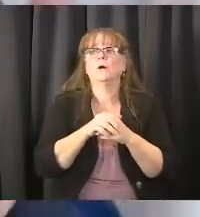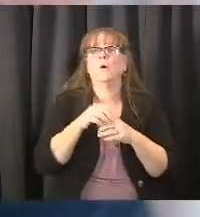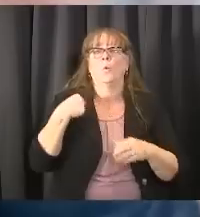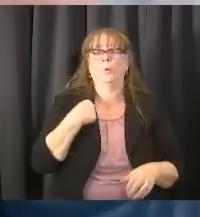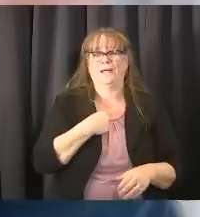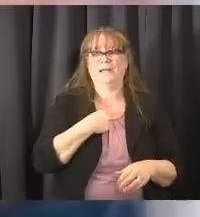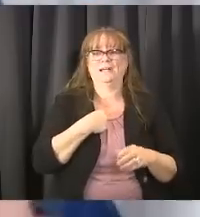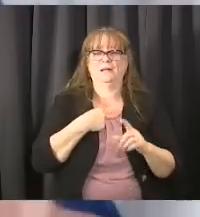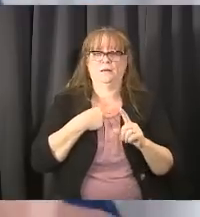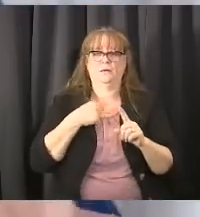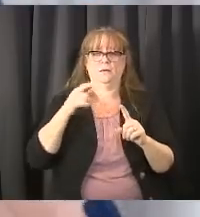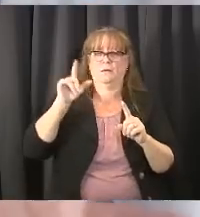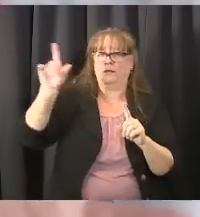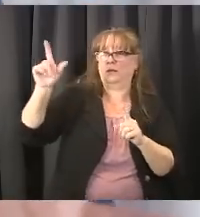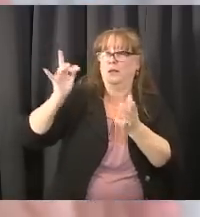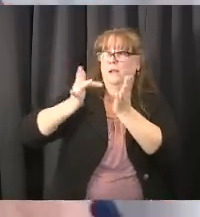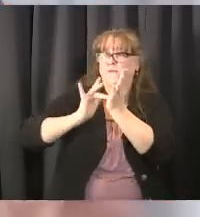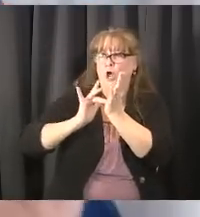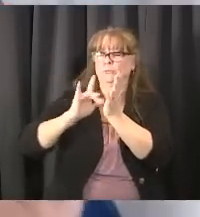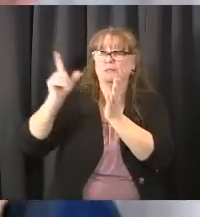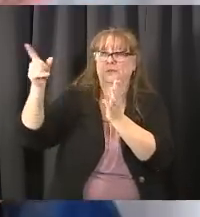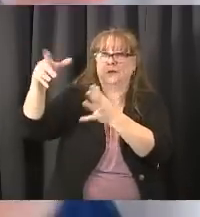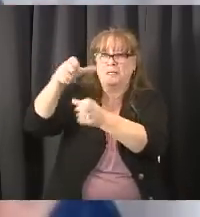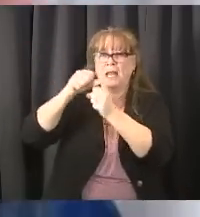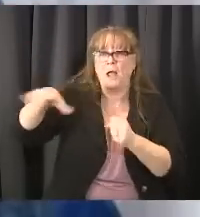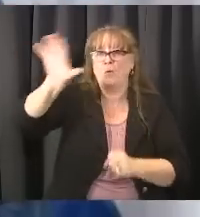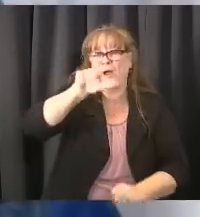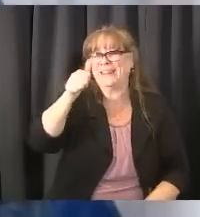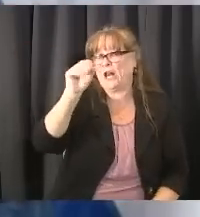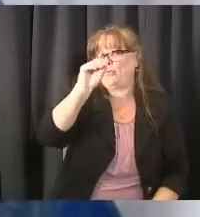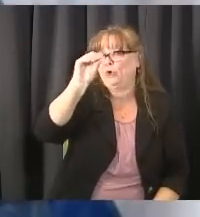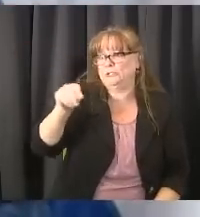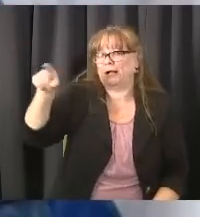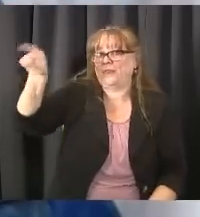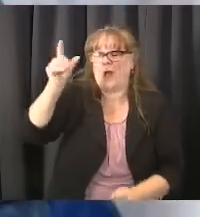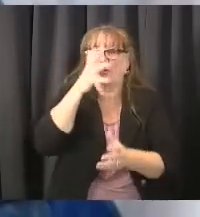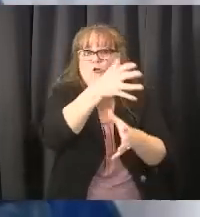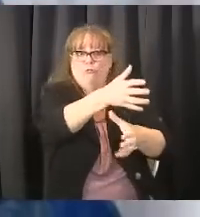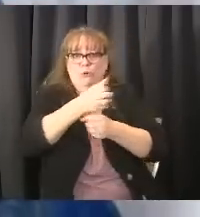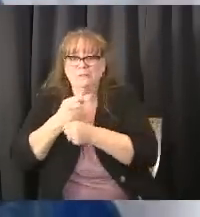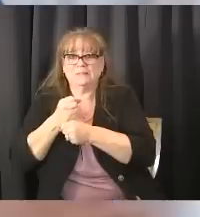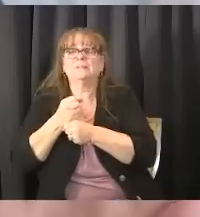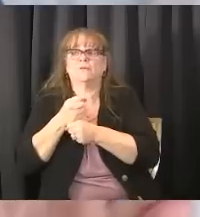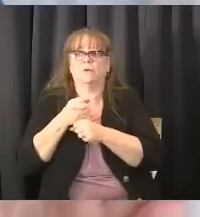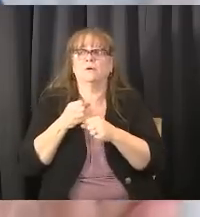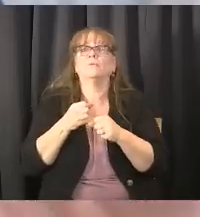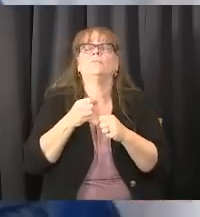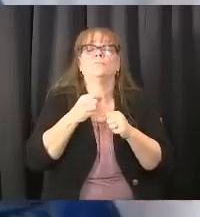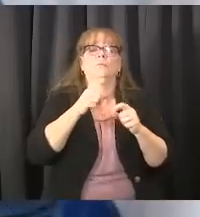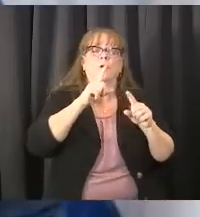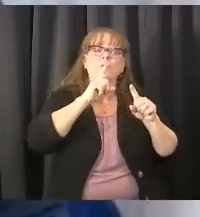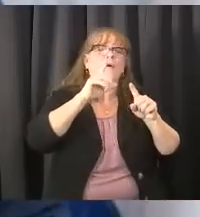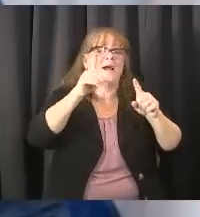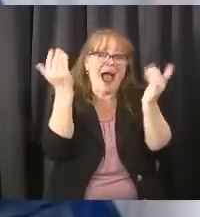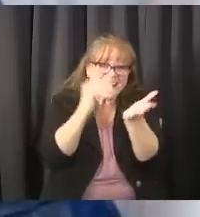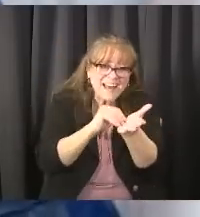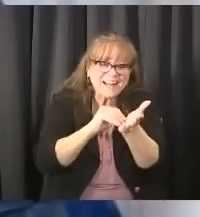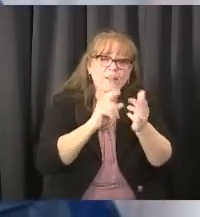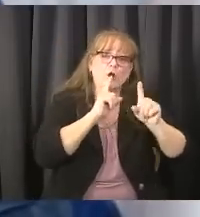This sort of multi-tiered approach is really to ensure that we are distributing vaccines equitably. If you're 70 and up, whether